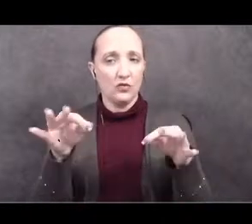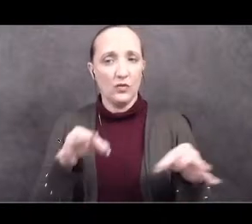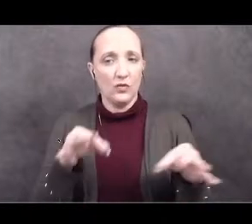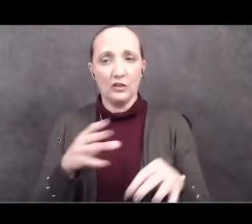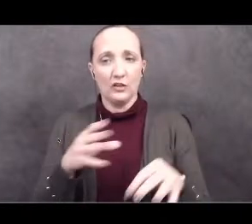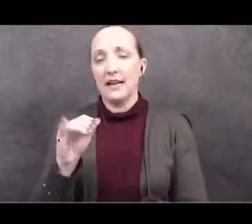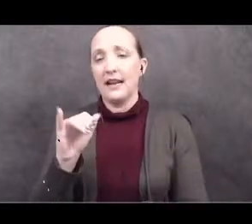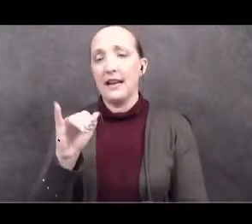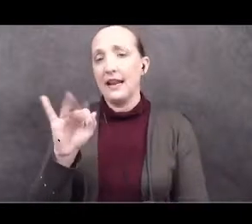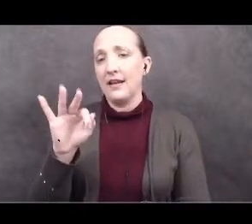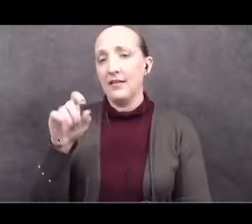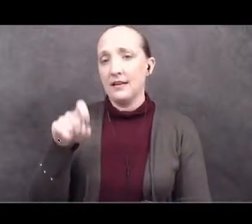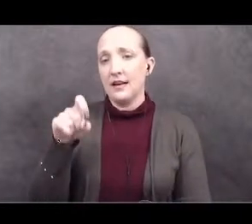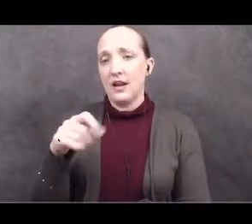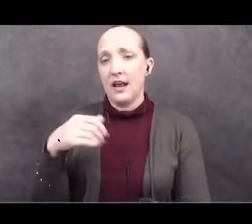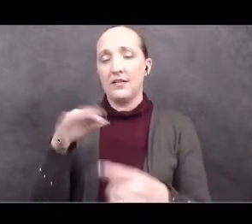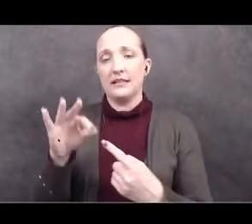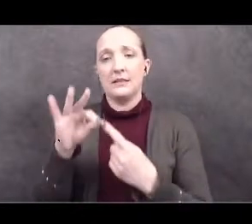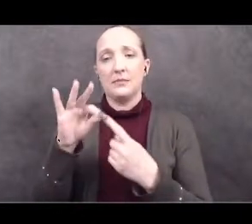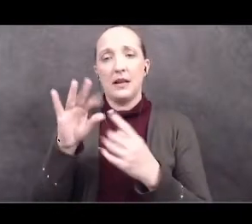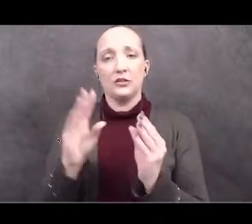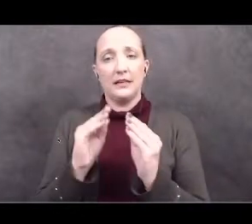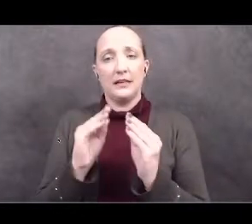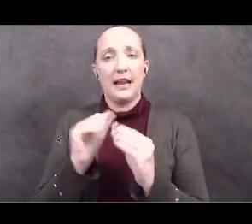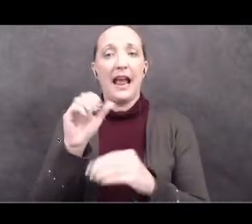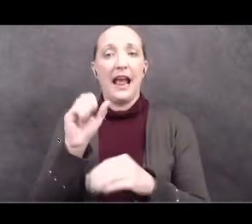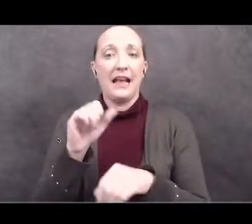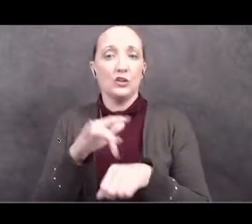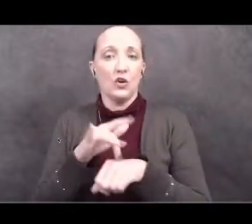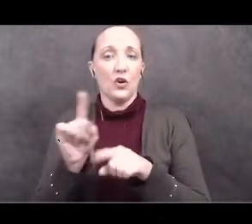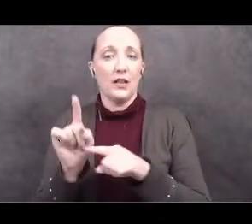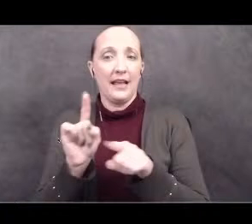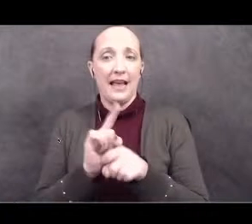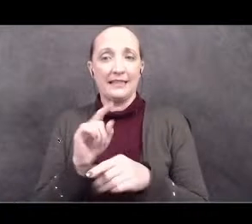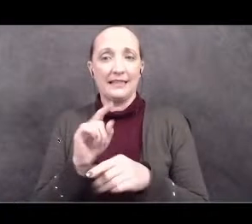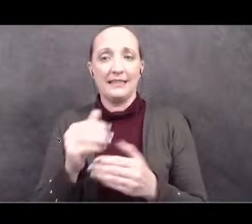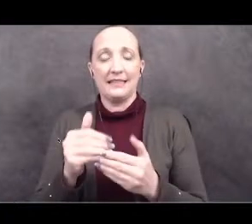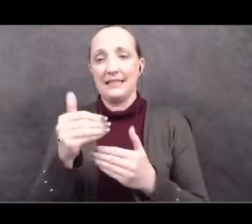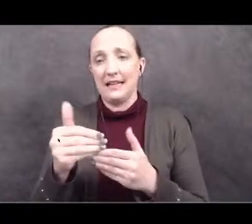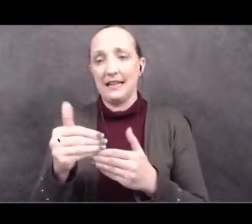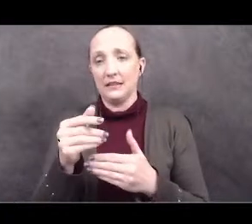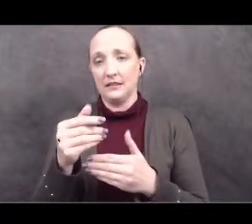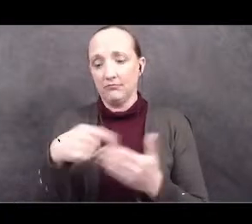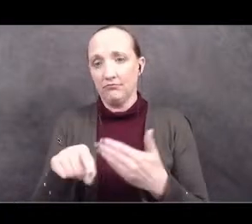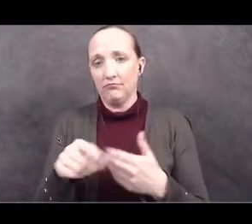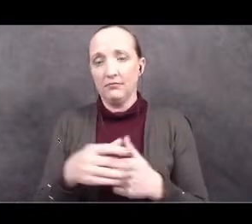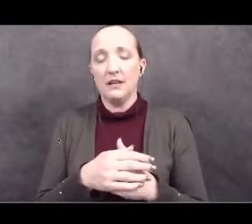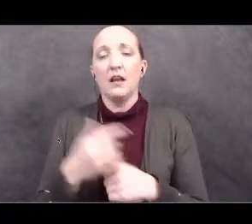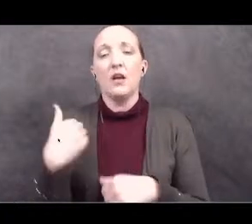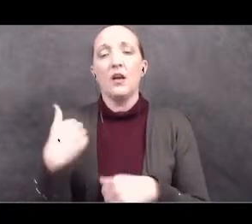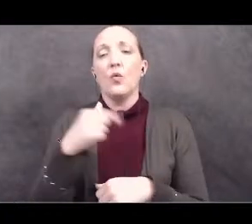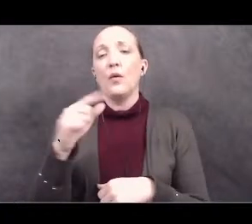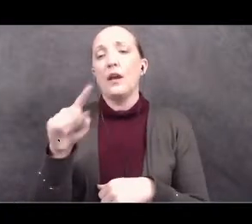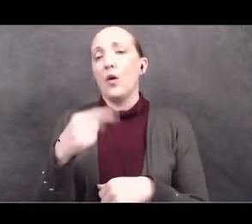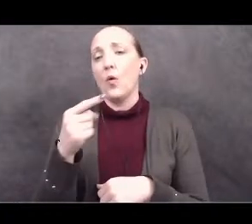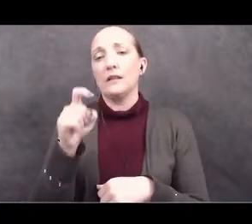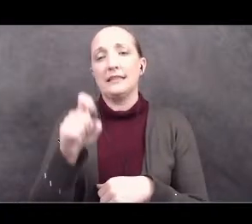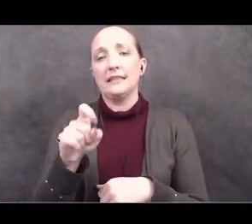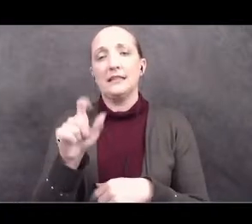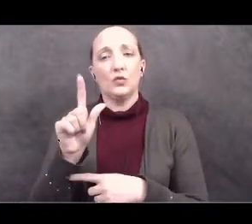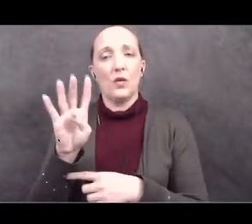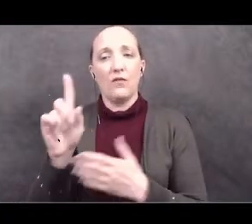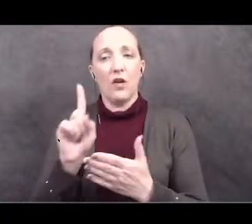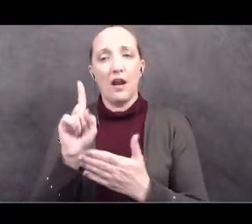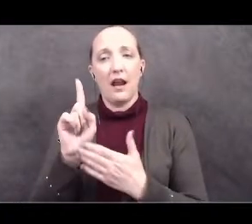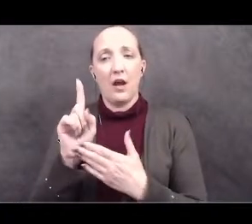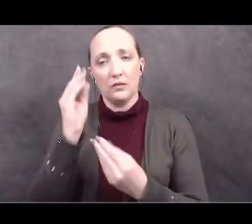be I think call a special meeting as early as as next week we only need 24 hours notice for a special board meeting so we can